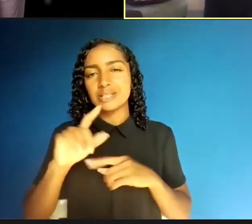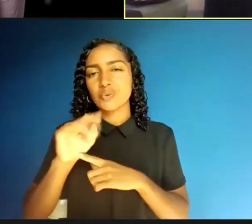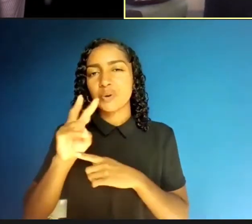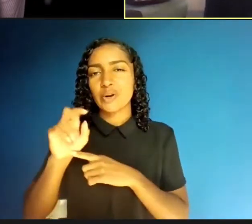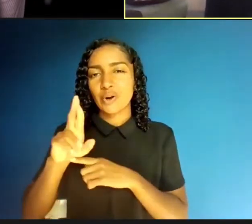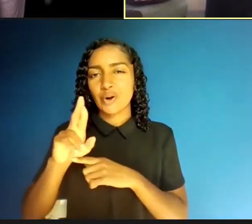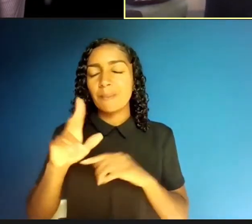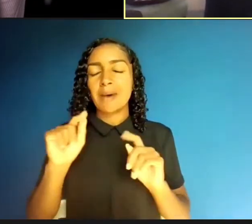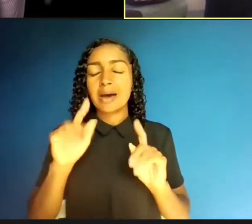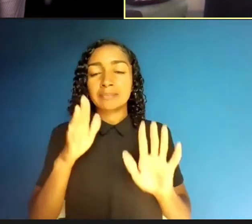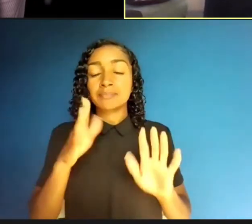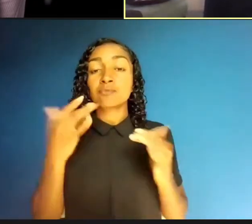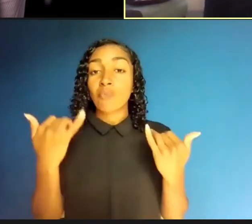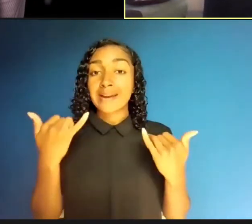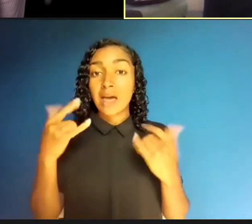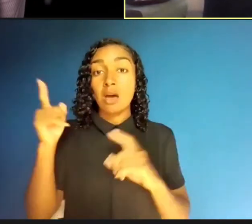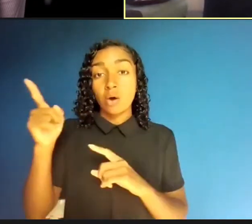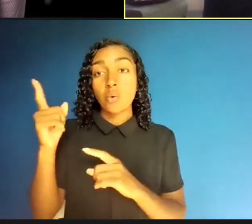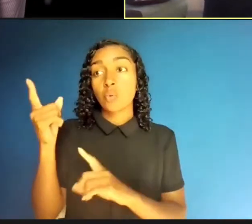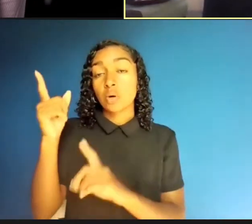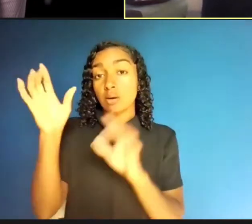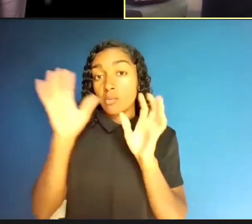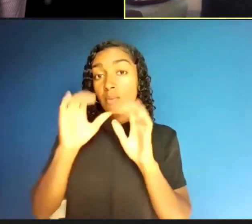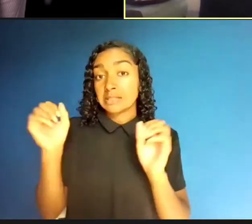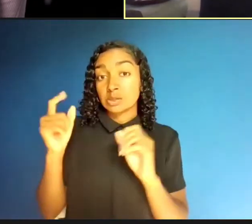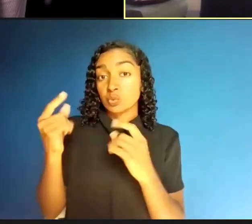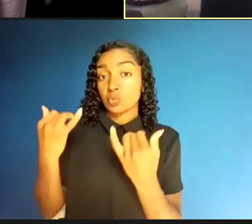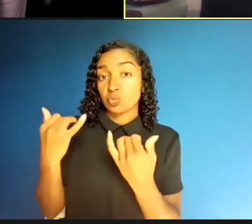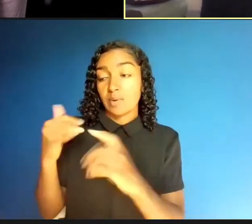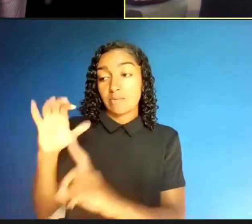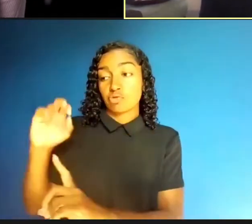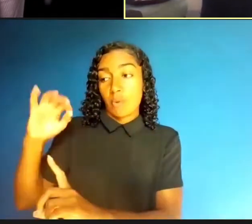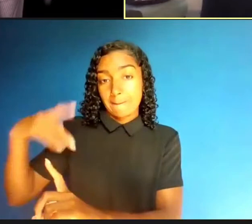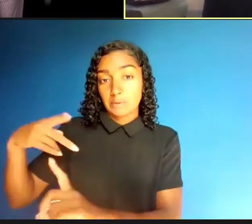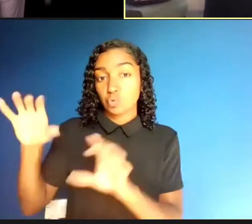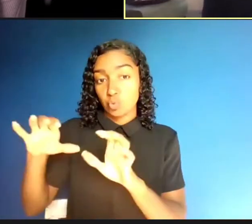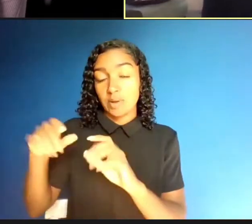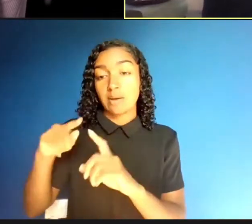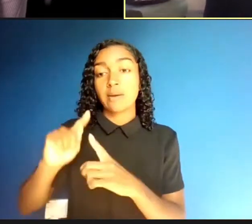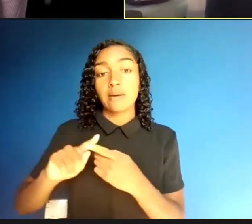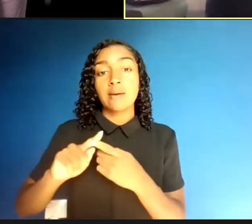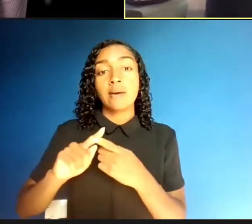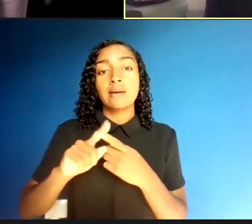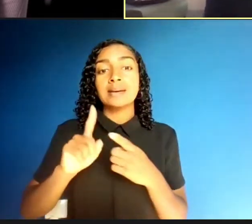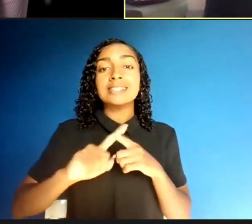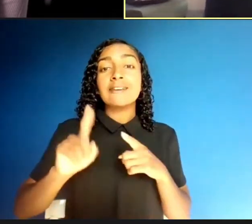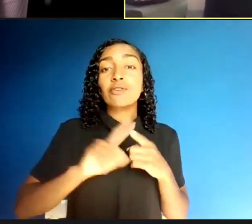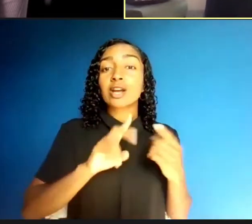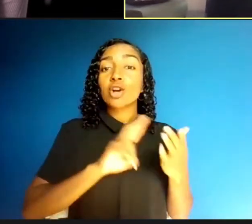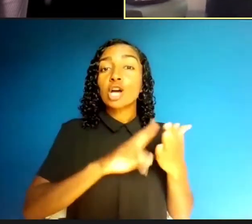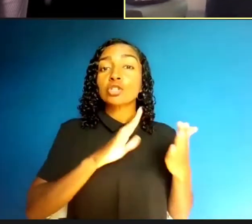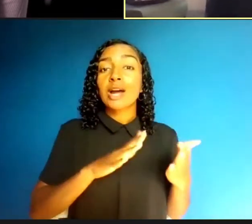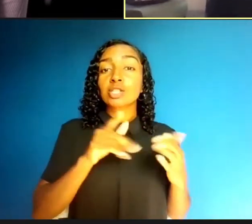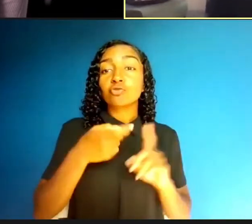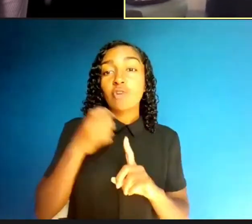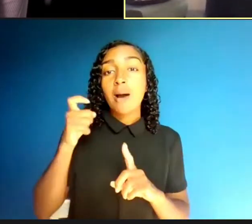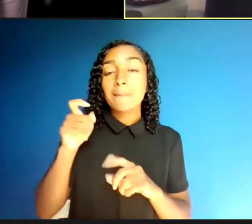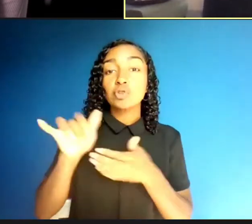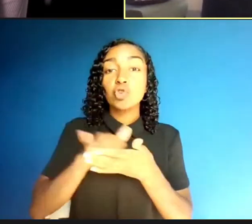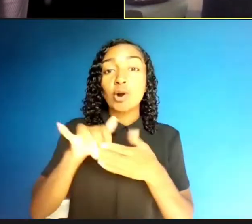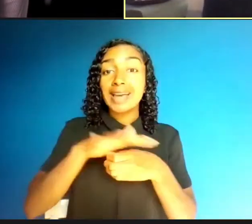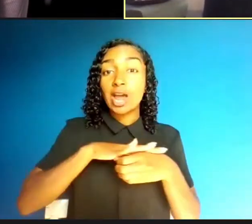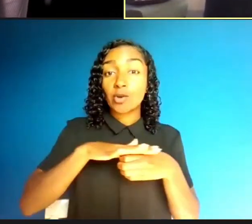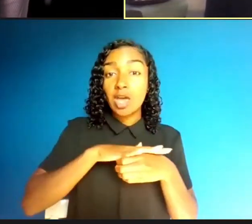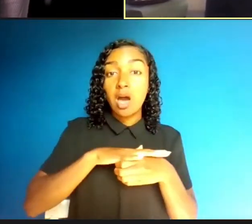like contractors in the tri-state area of New York who worked with him 30 years ago could have told you he was going to do this and told you he was going to do